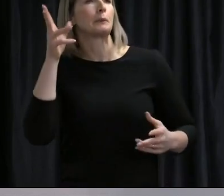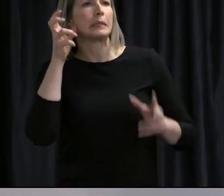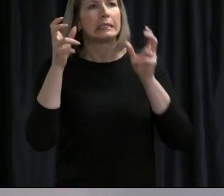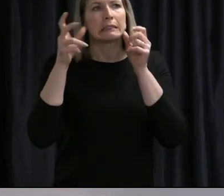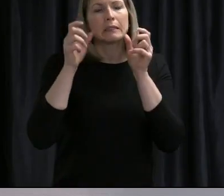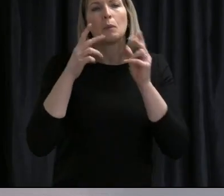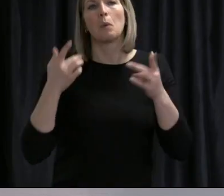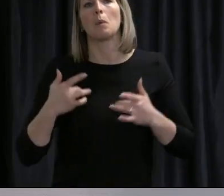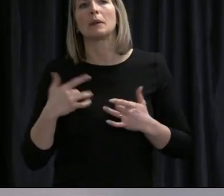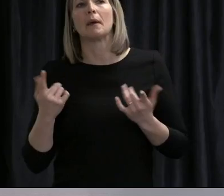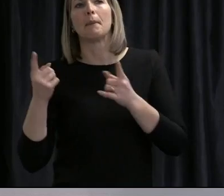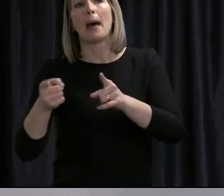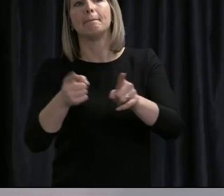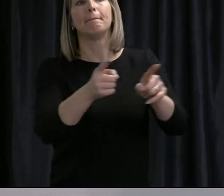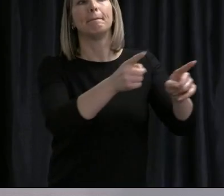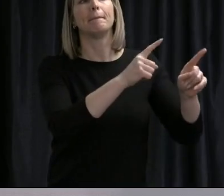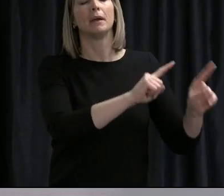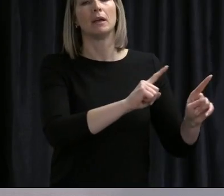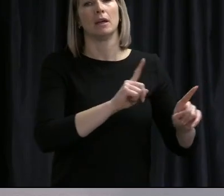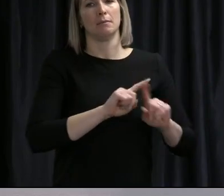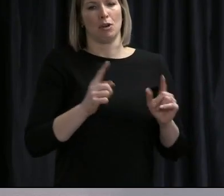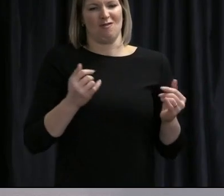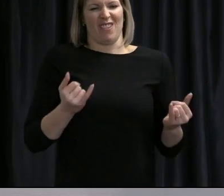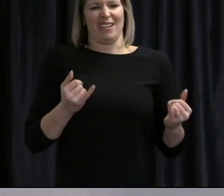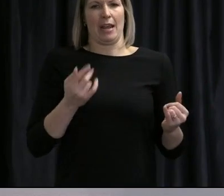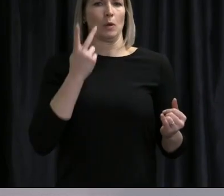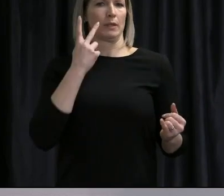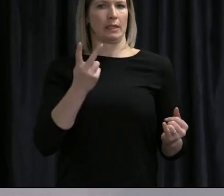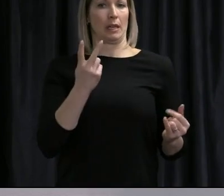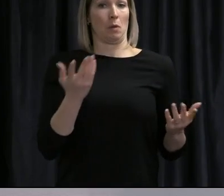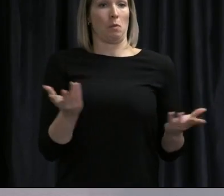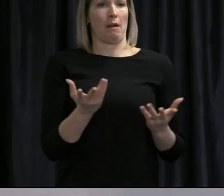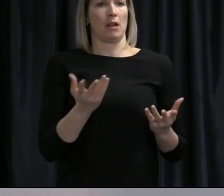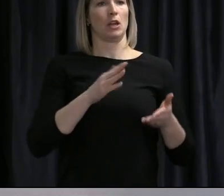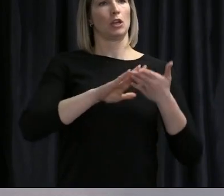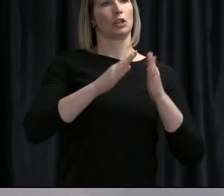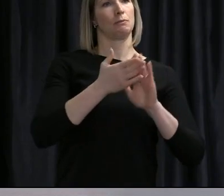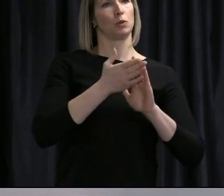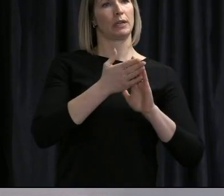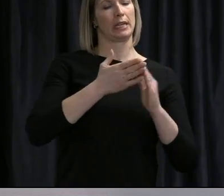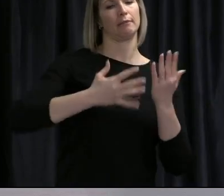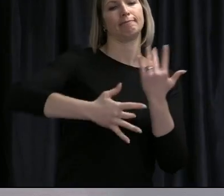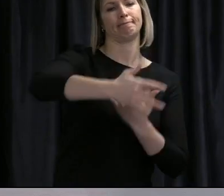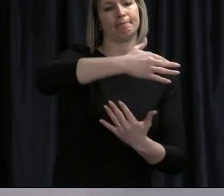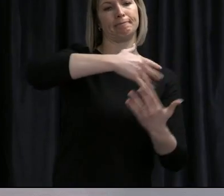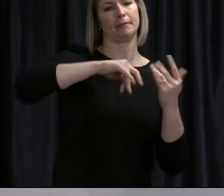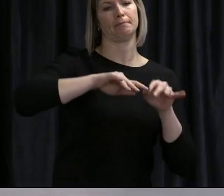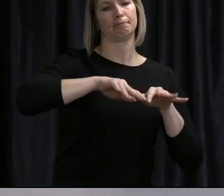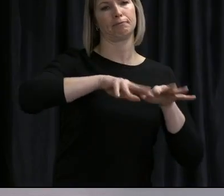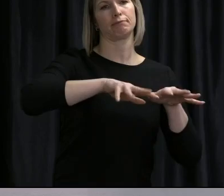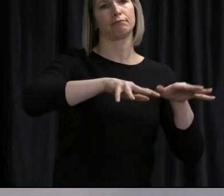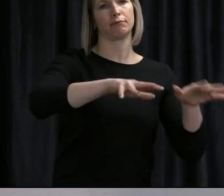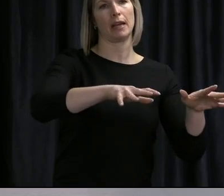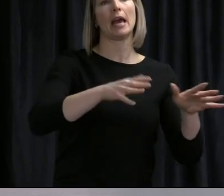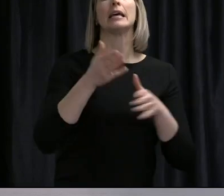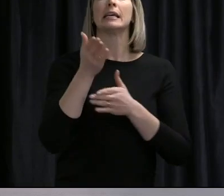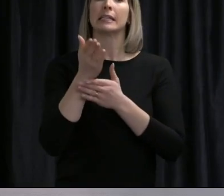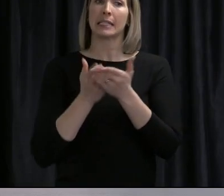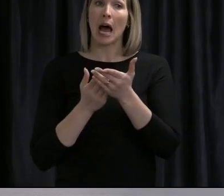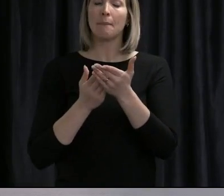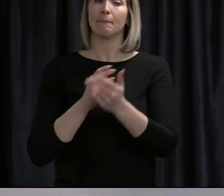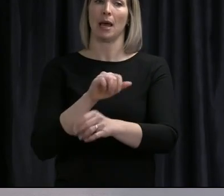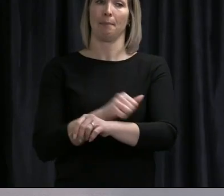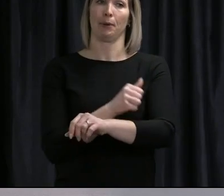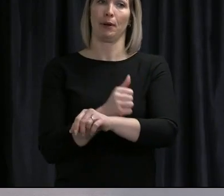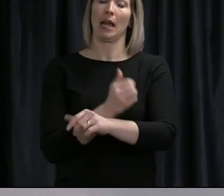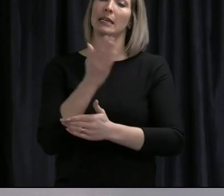we have what we see is a community transmission in Alberta and some in Ontario. We know that there's a large